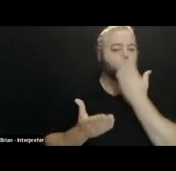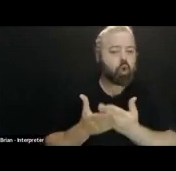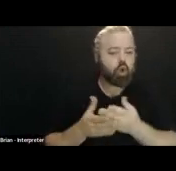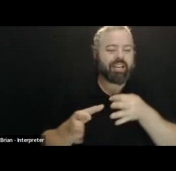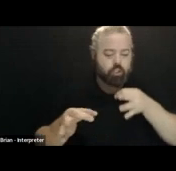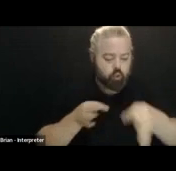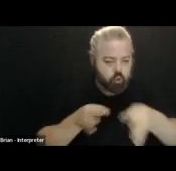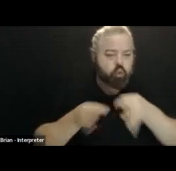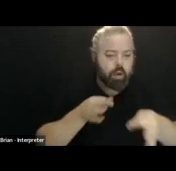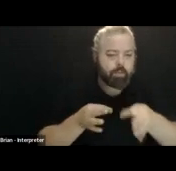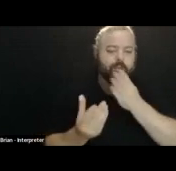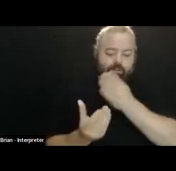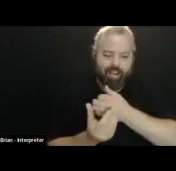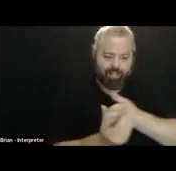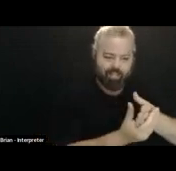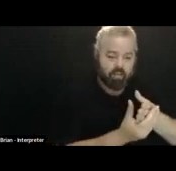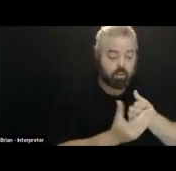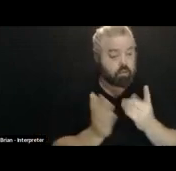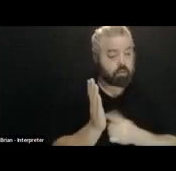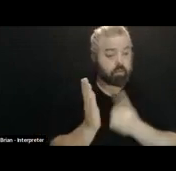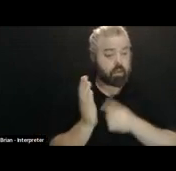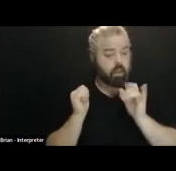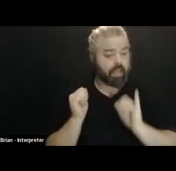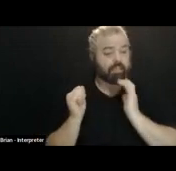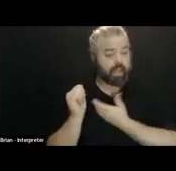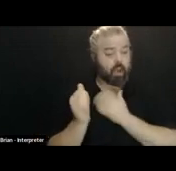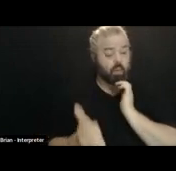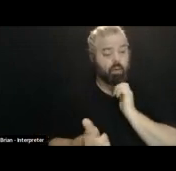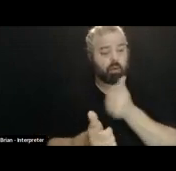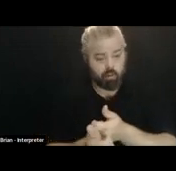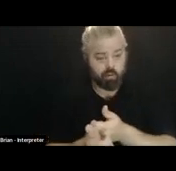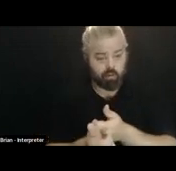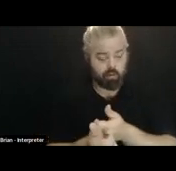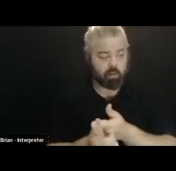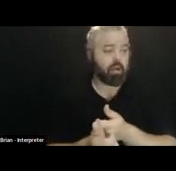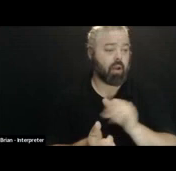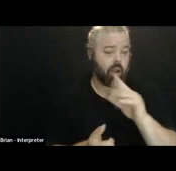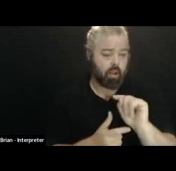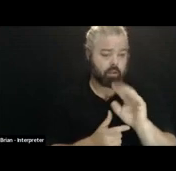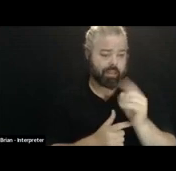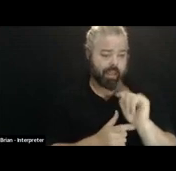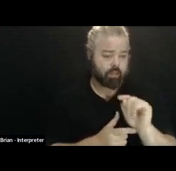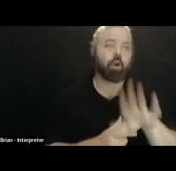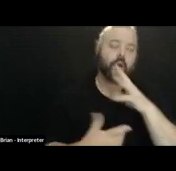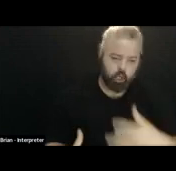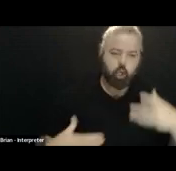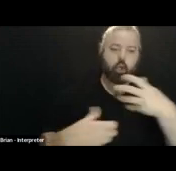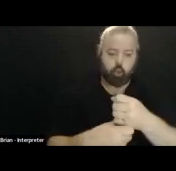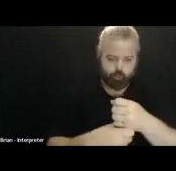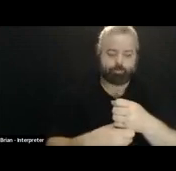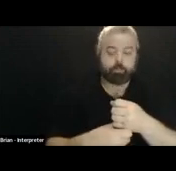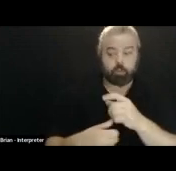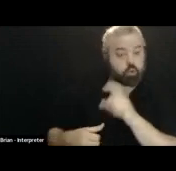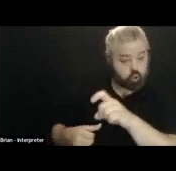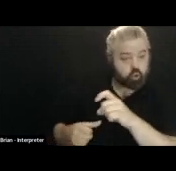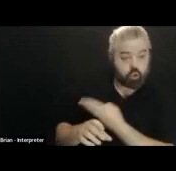because sometimes those are used as our backup alt text. So in conclusion, do use